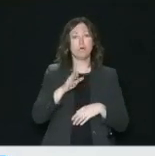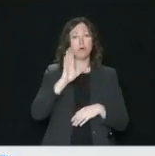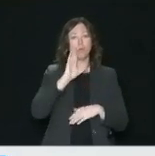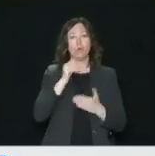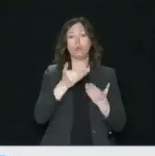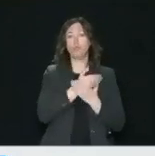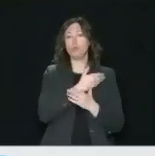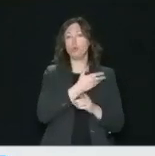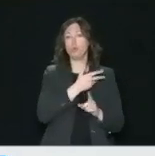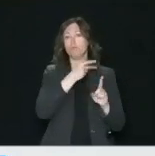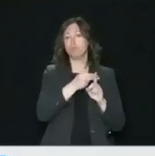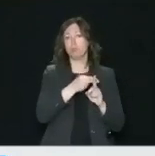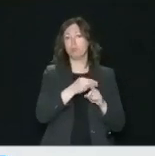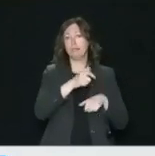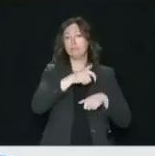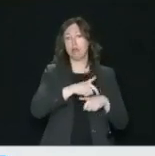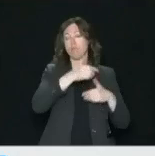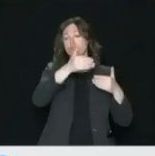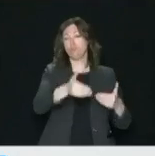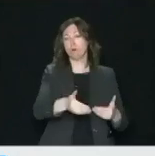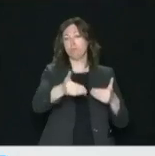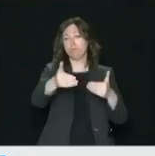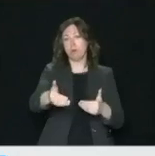viable long-term strategy? Is this going to work?